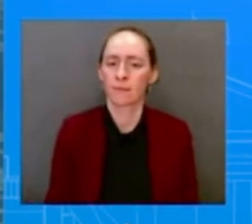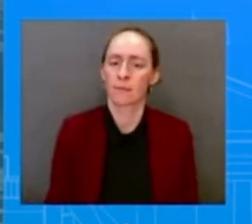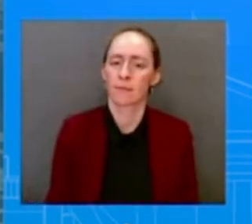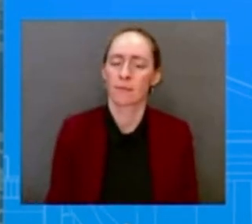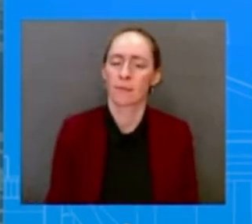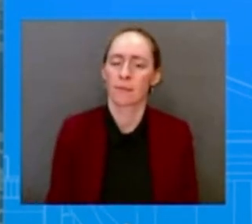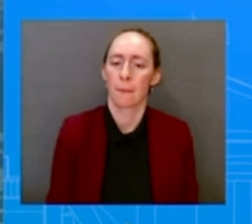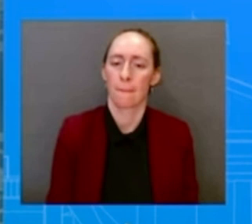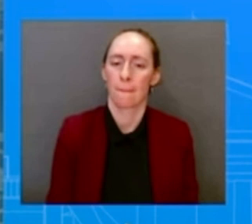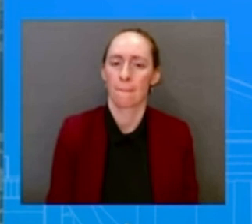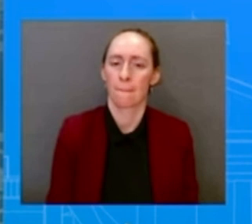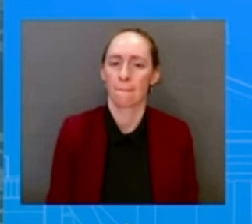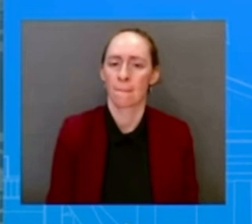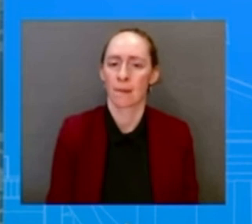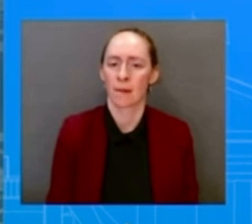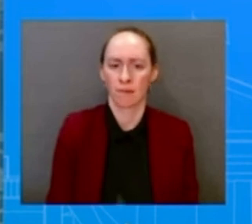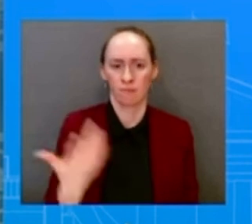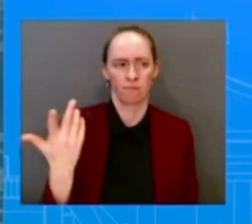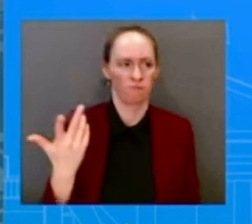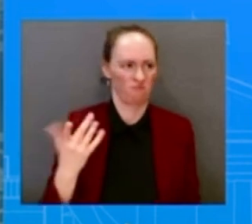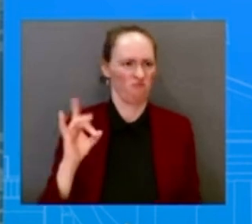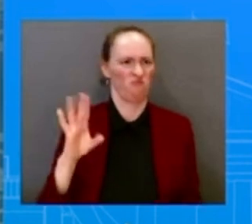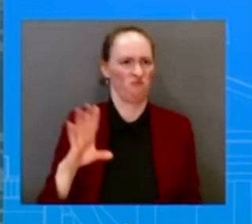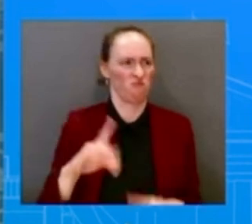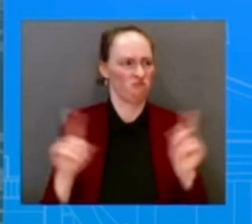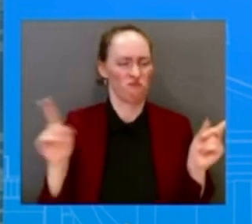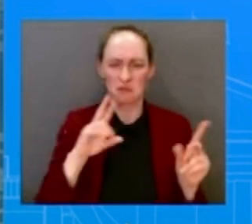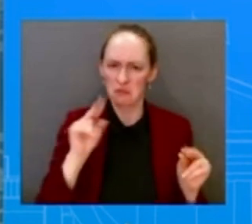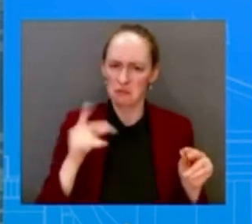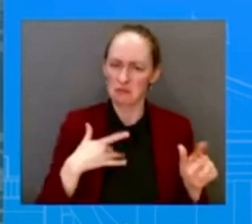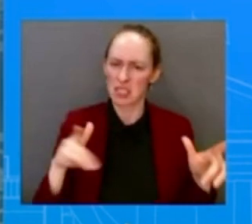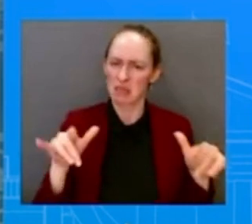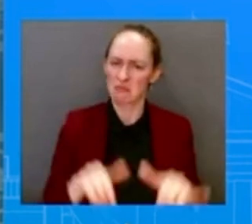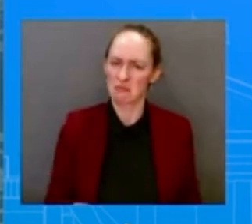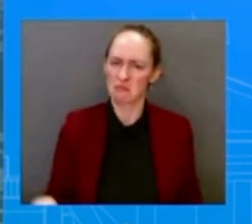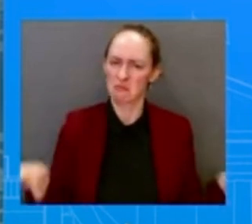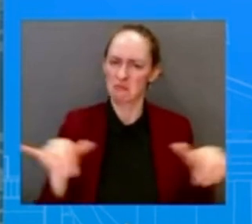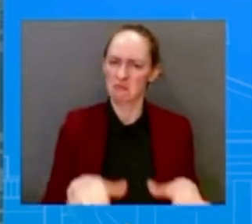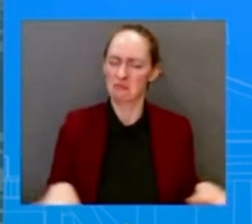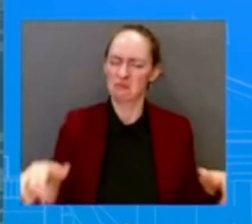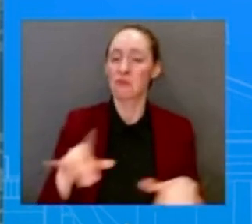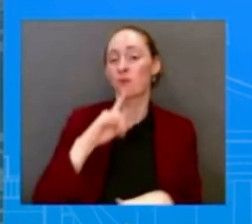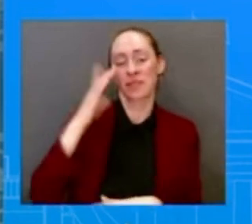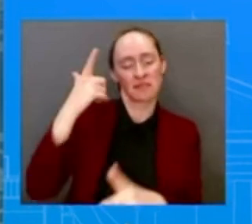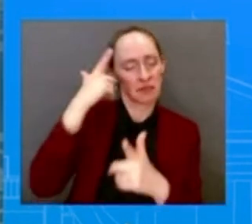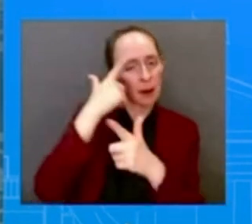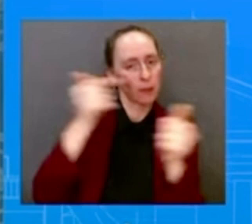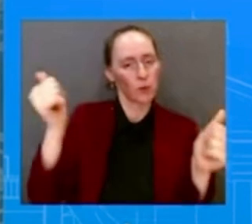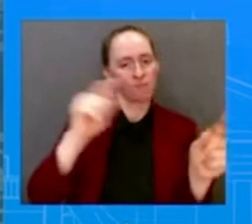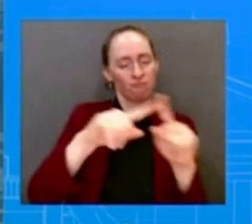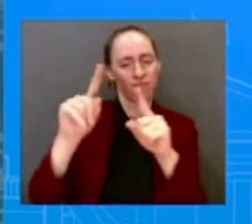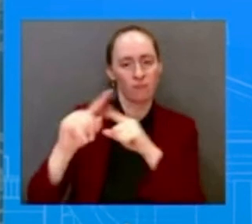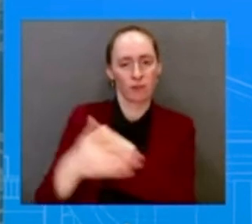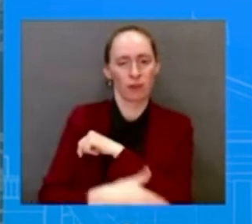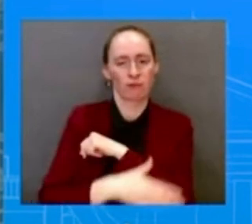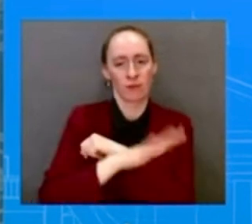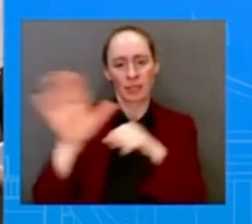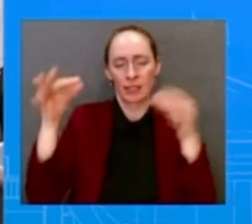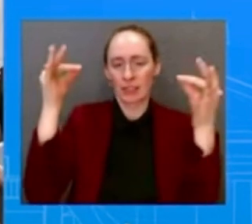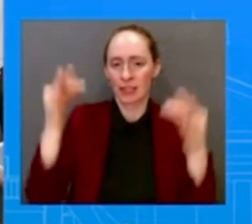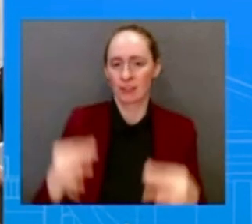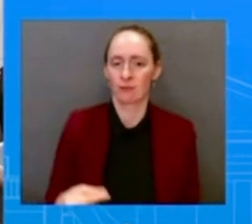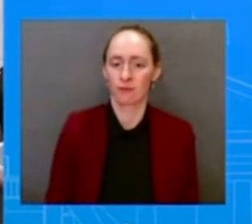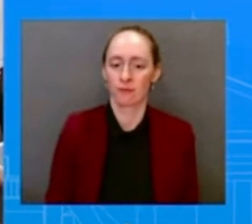advanced capability is provided, but that's going to be a national decision. Thank you, Admiral. Thank you, Corinne. Isn't there a concern that